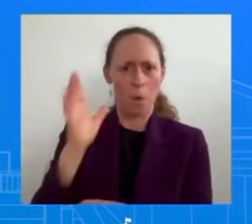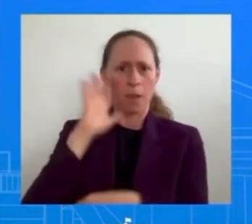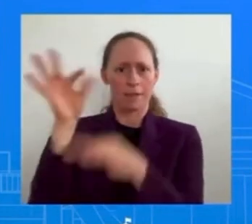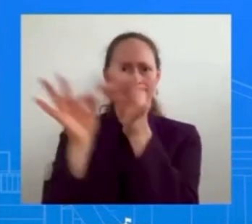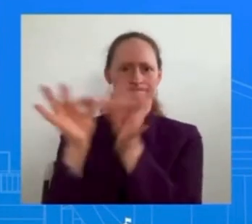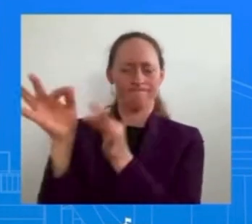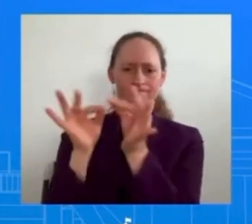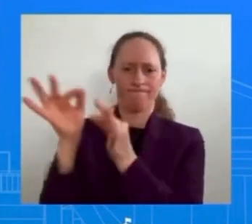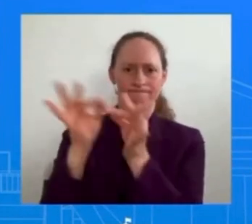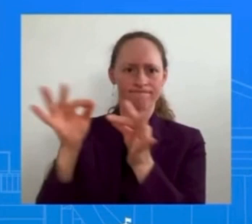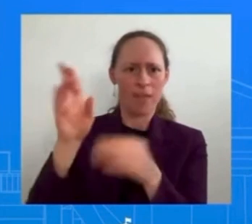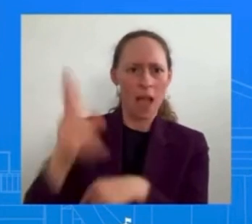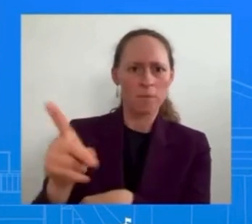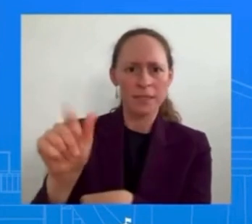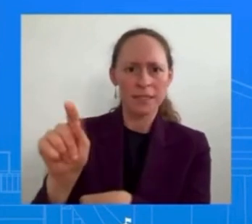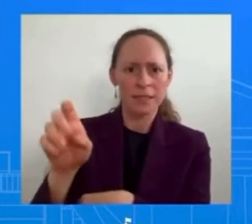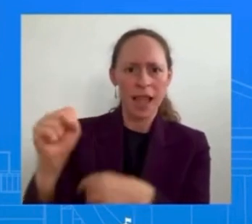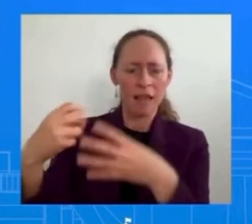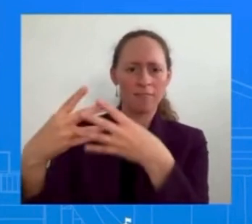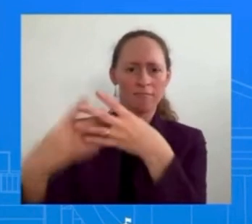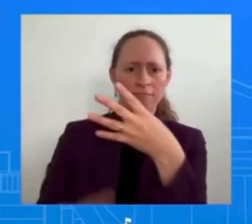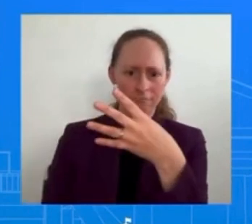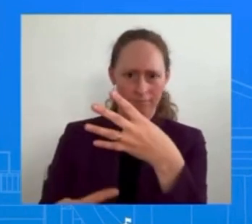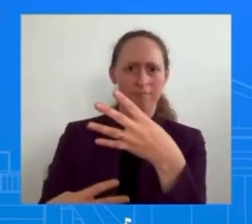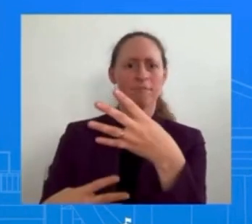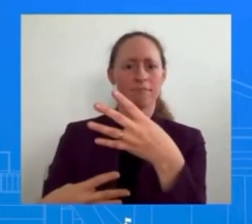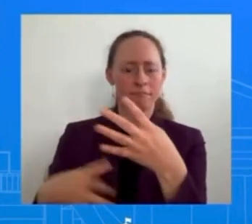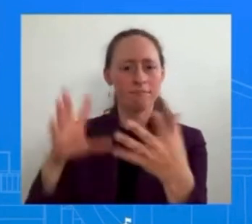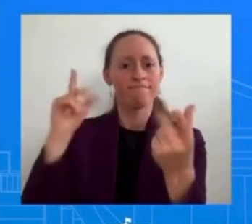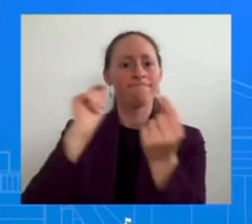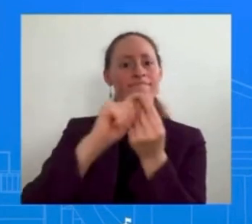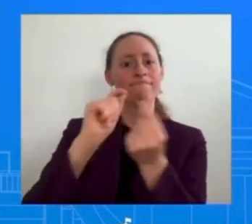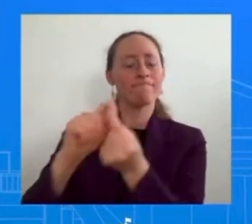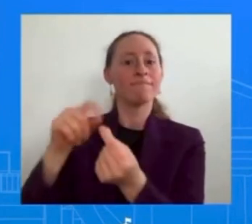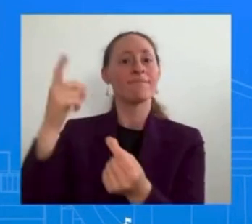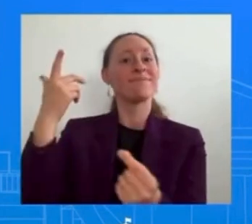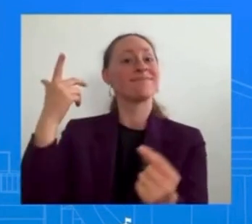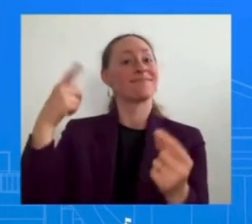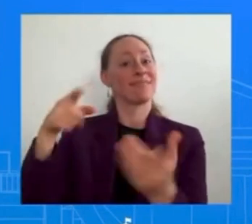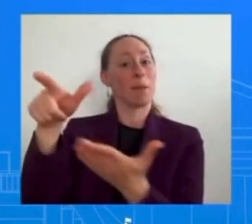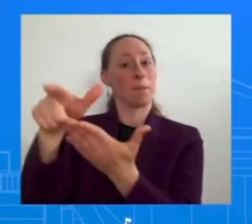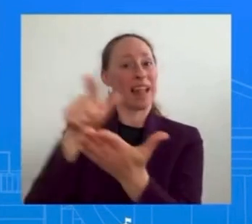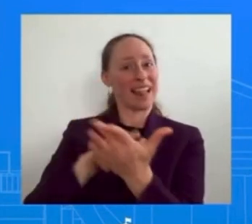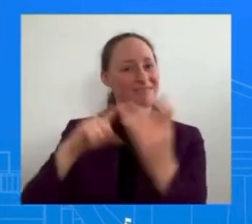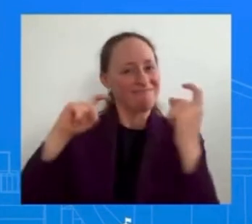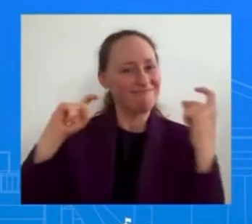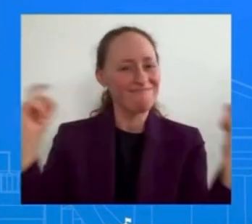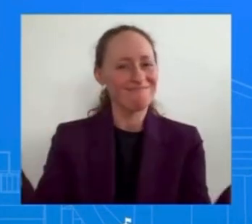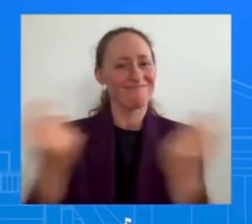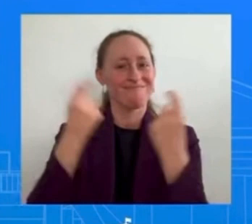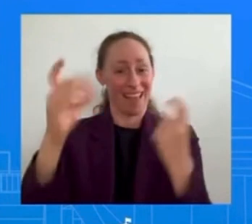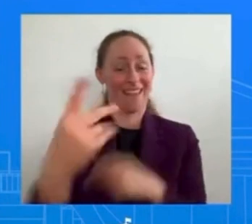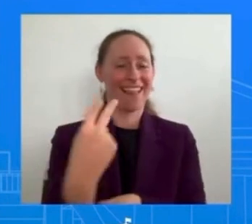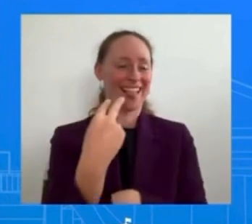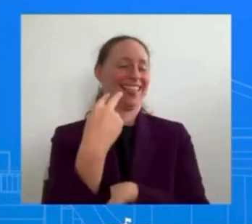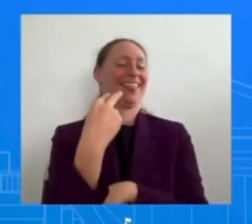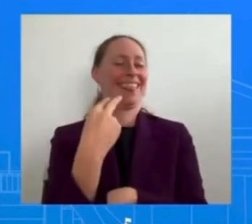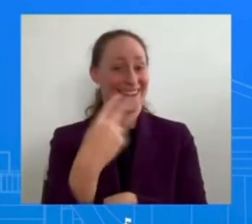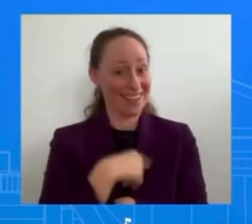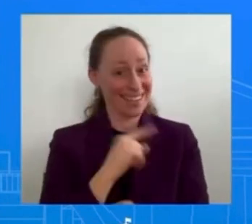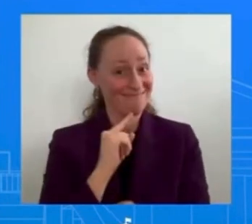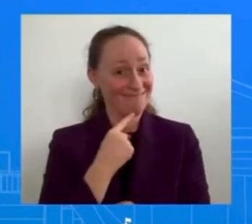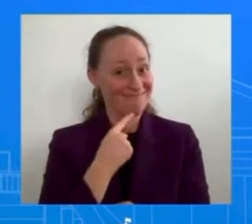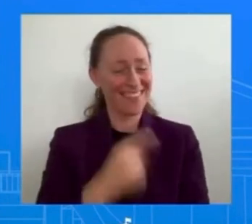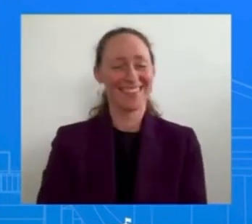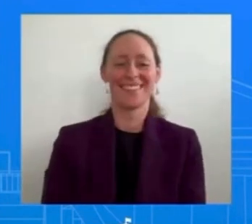this transformative bill has accomplished in just a year. You guys didn't laugh about my one-year-old joke. Okay. All right.